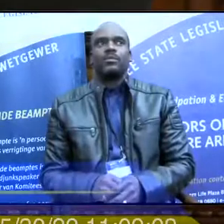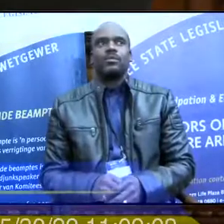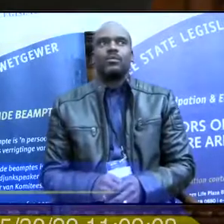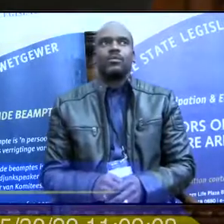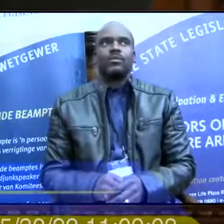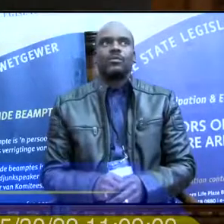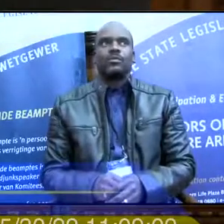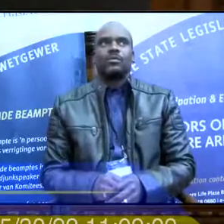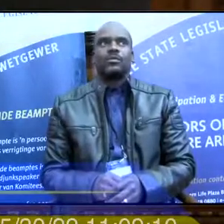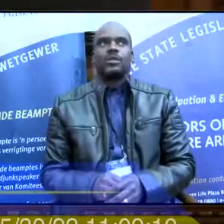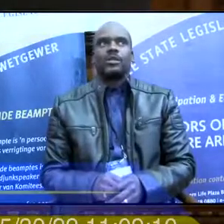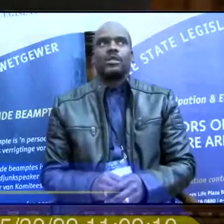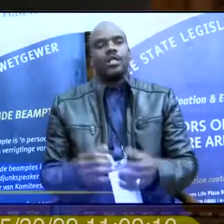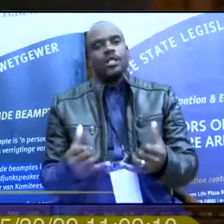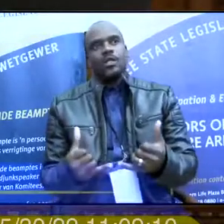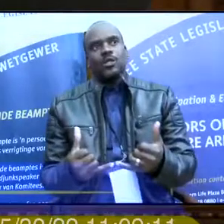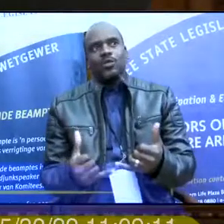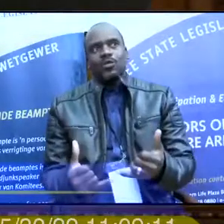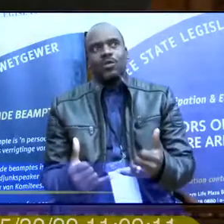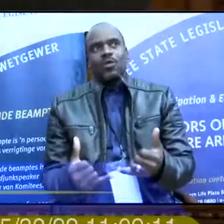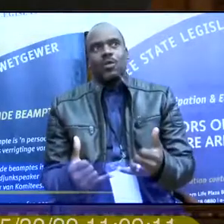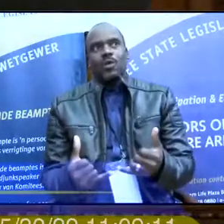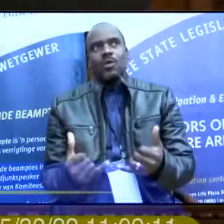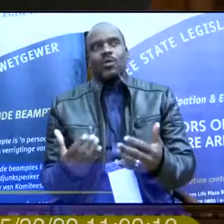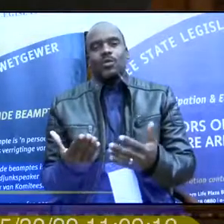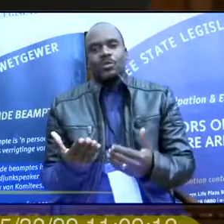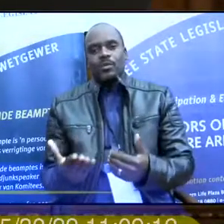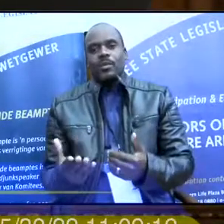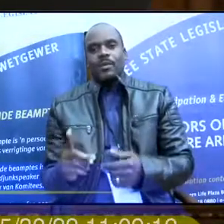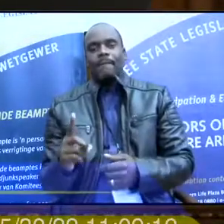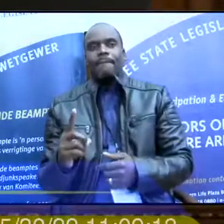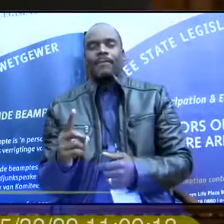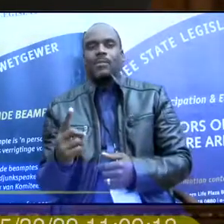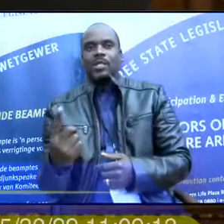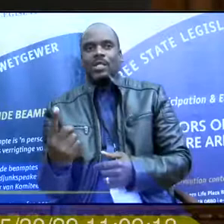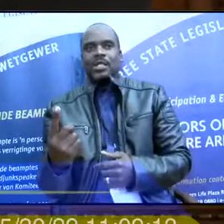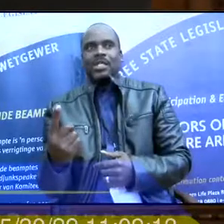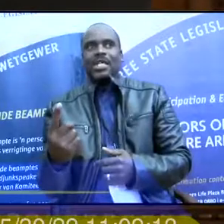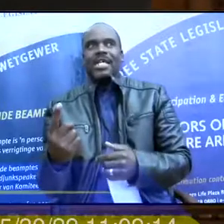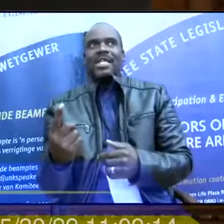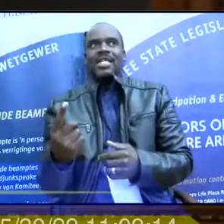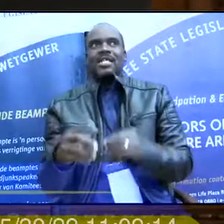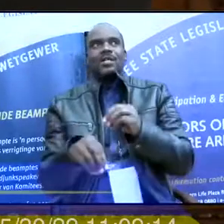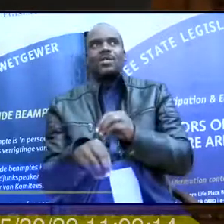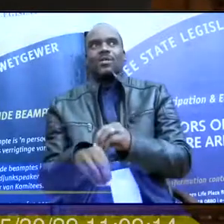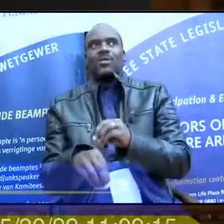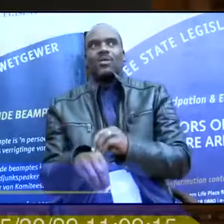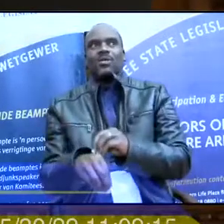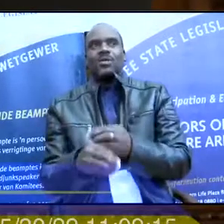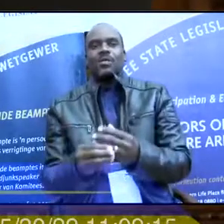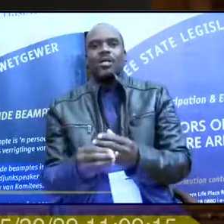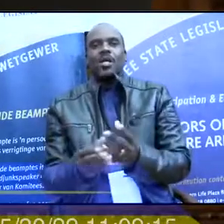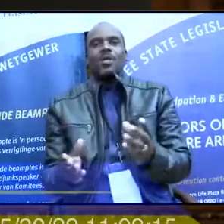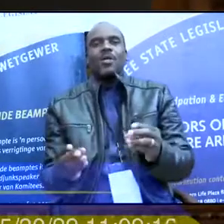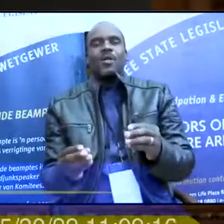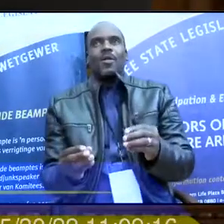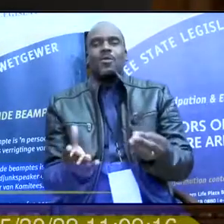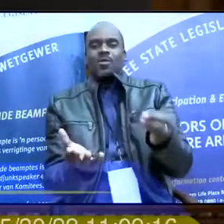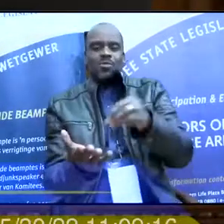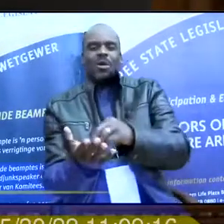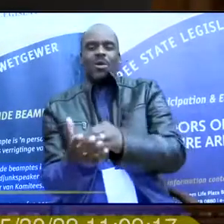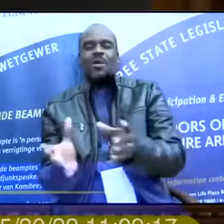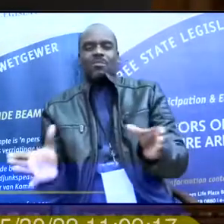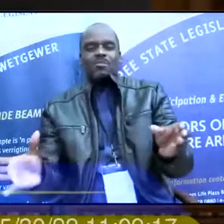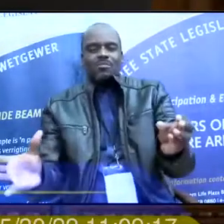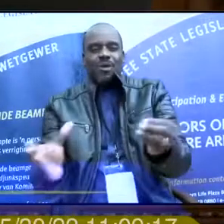years so as we put all of that together as as a problem statement when we put together our national